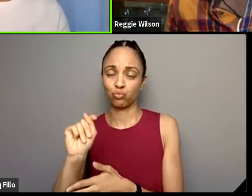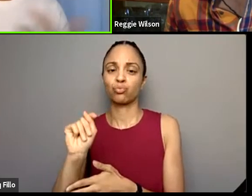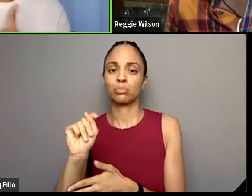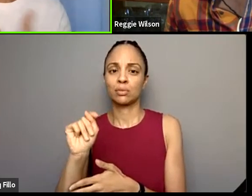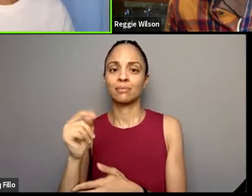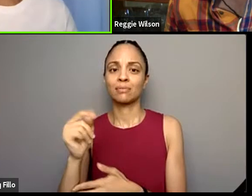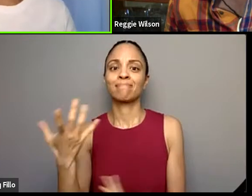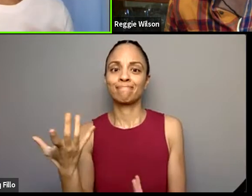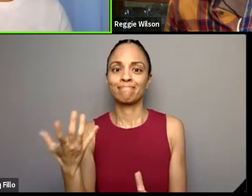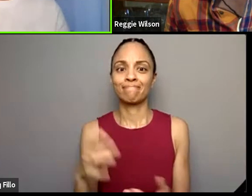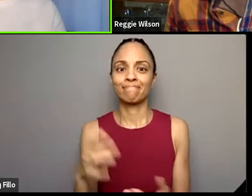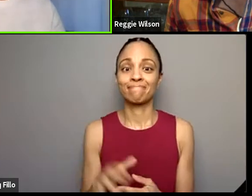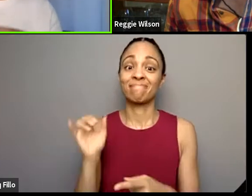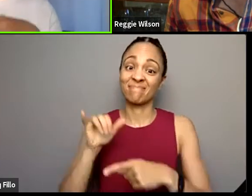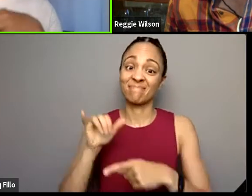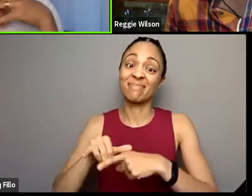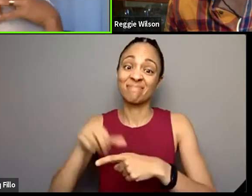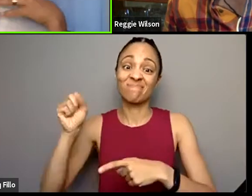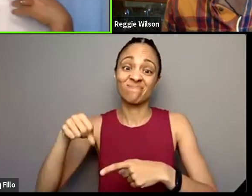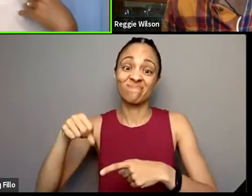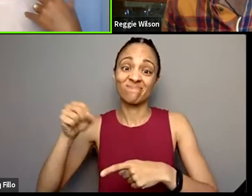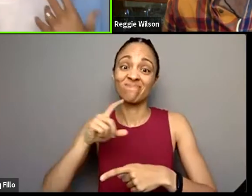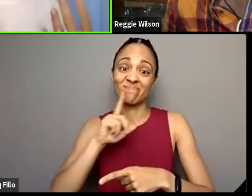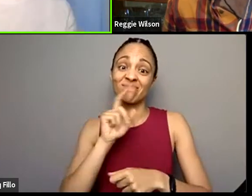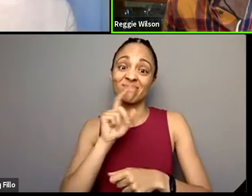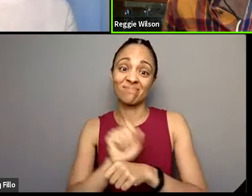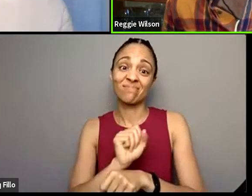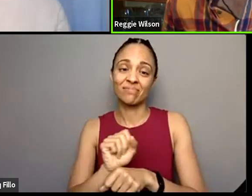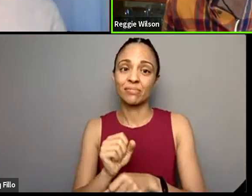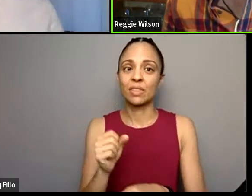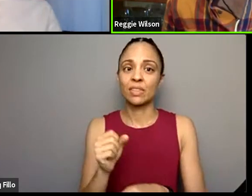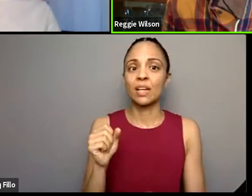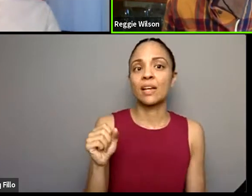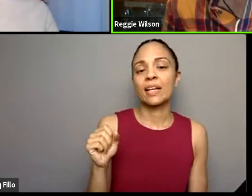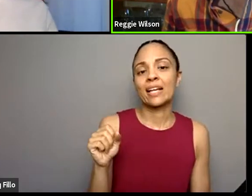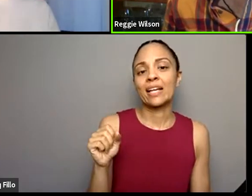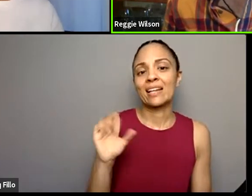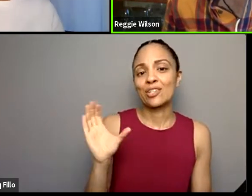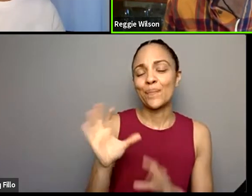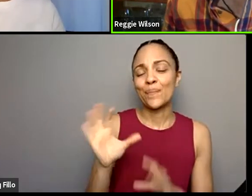film. So say something about that before we finish talking.